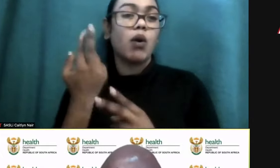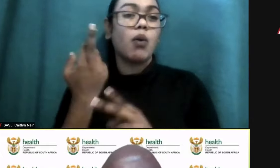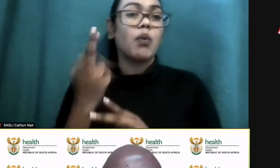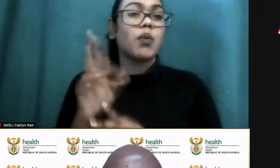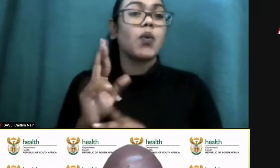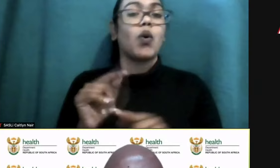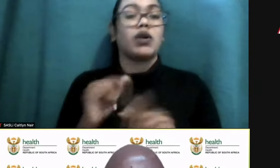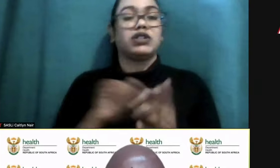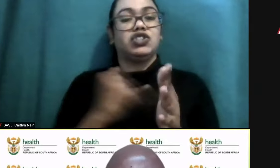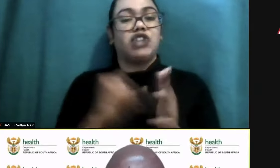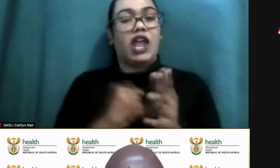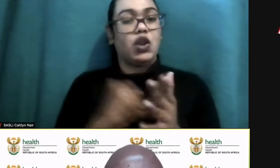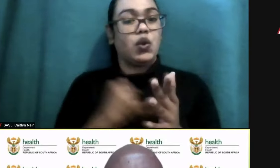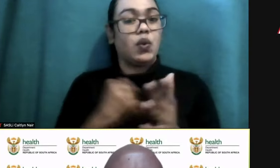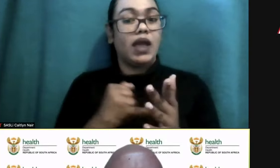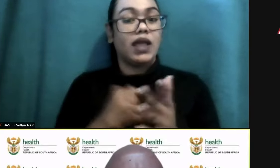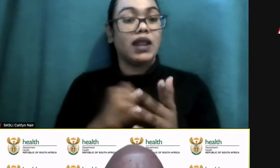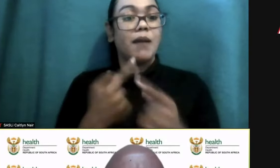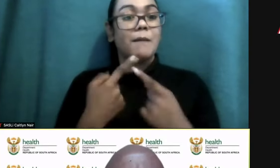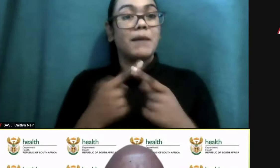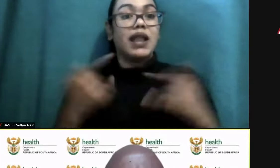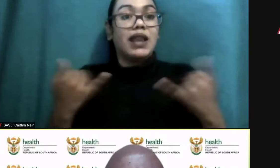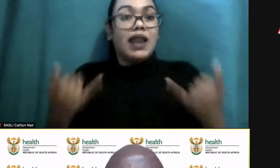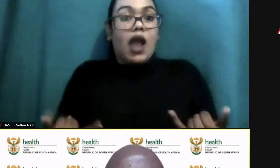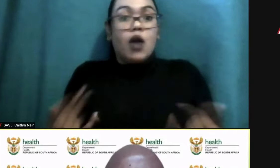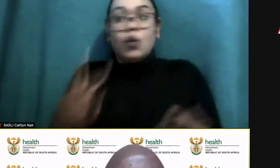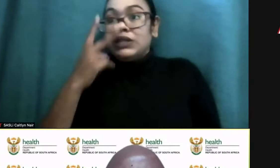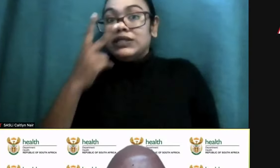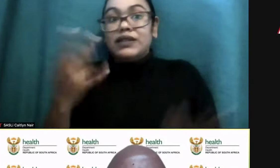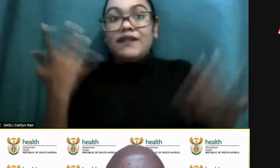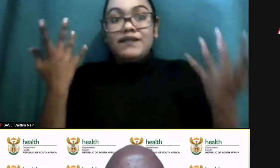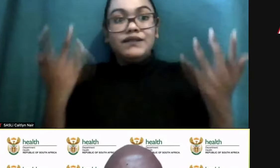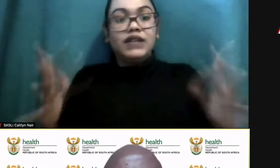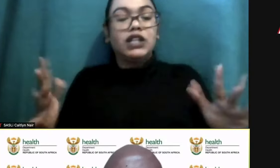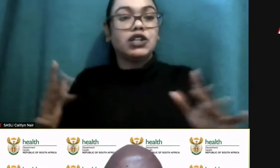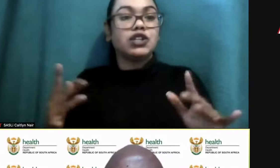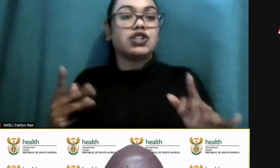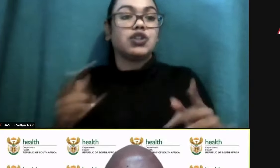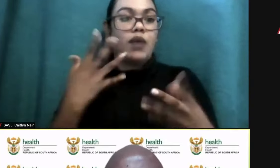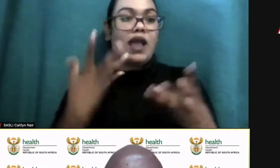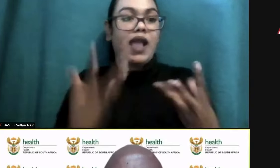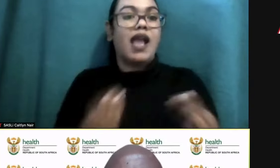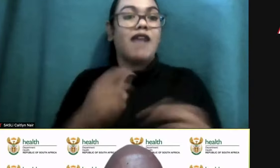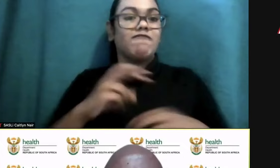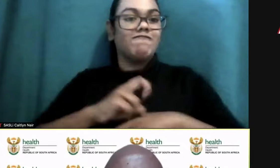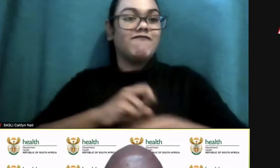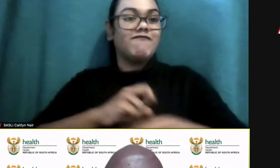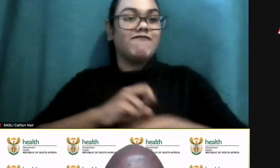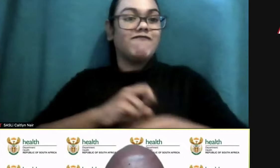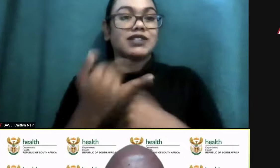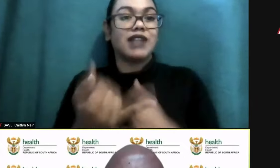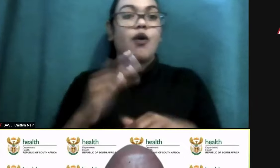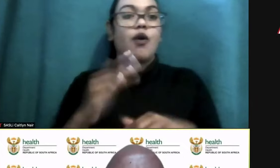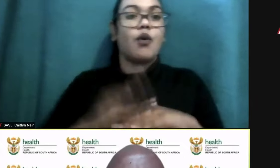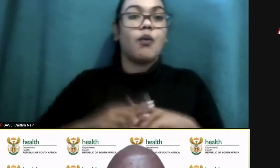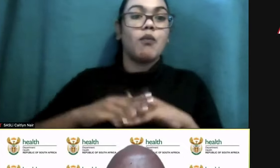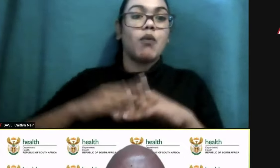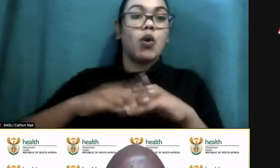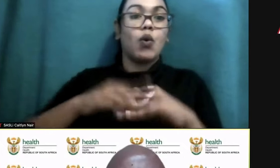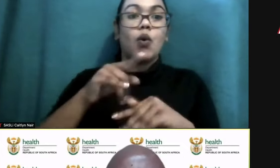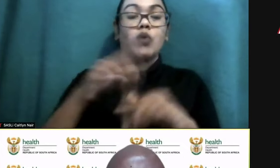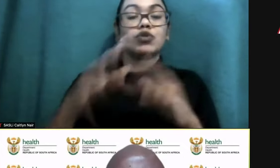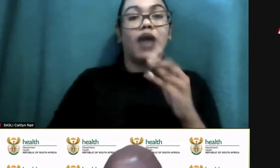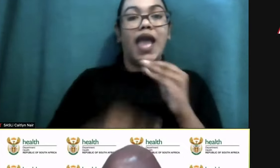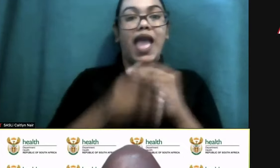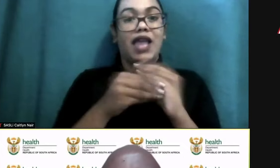January. But here is now a mutation, a variant of serious concern, which